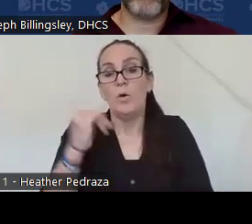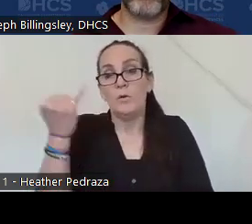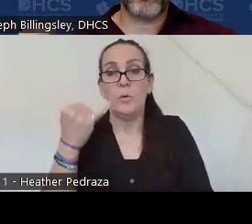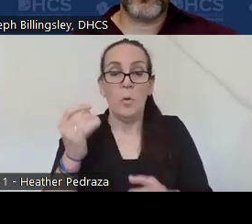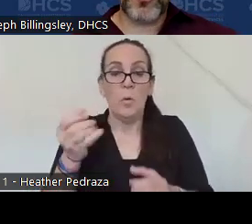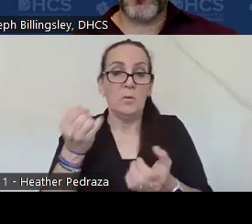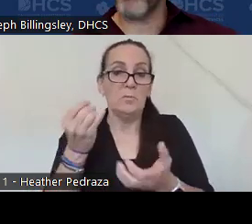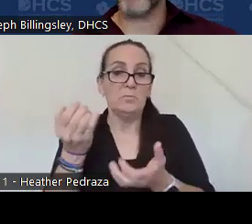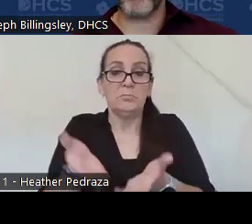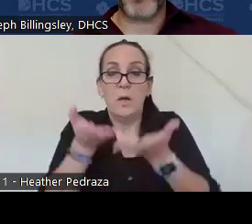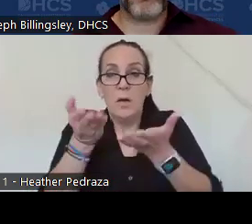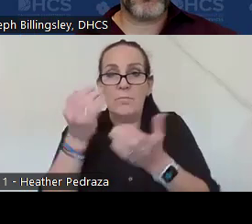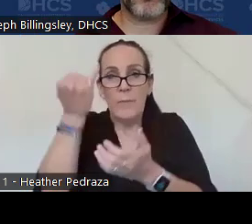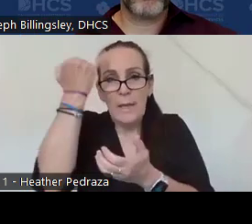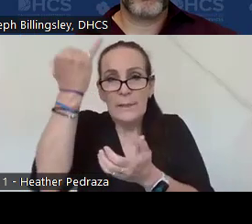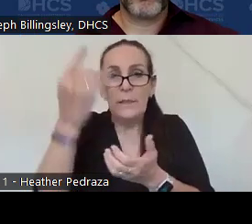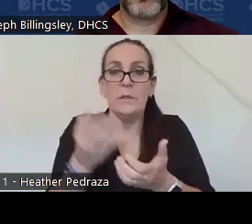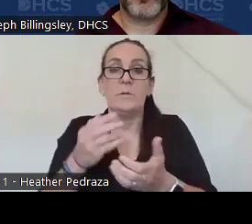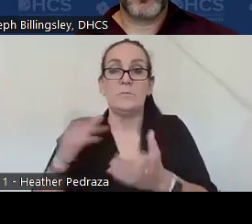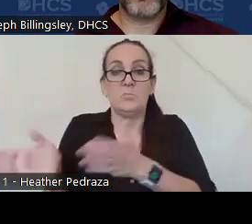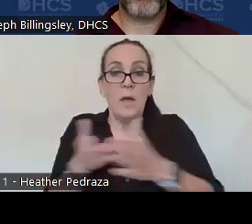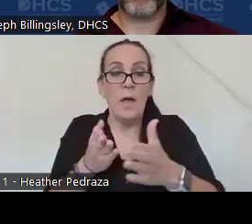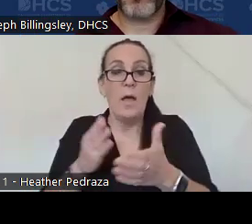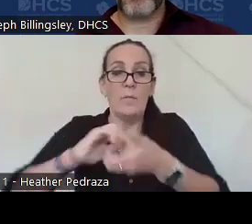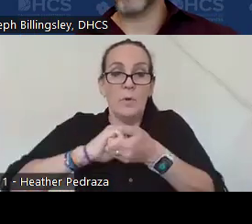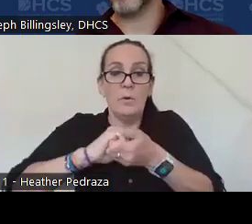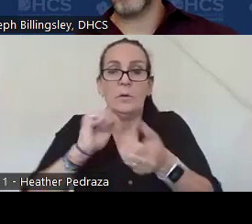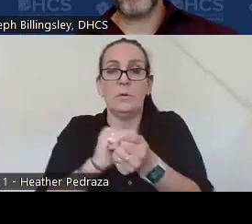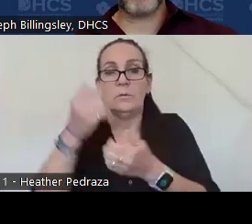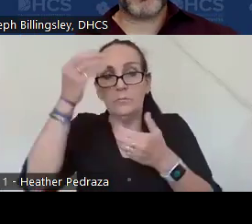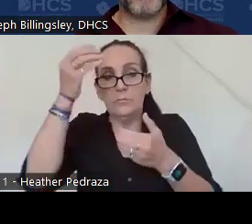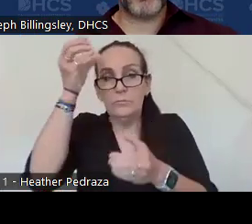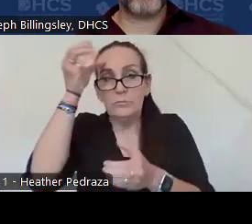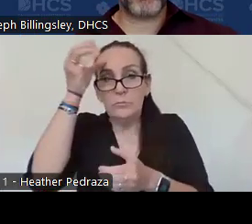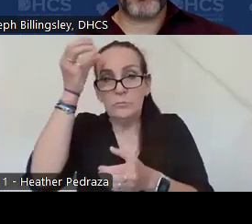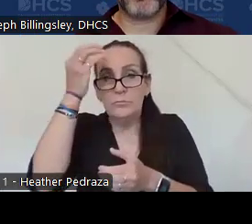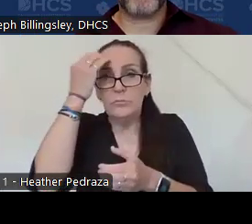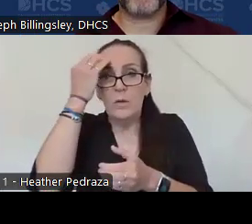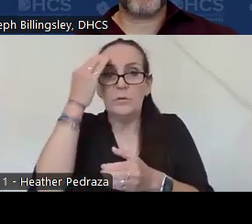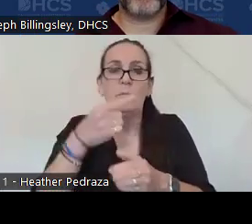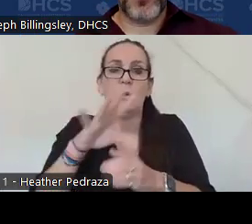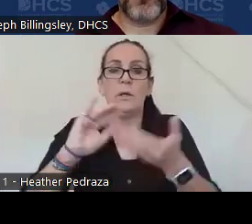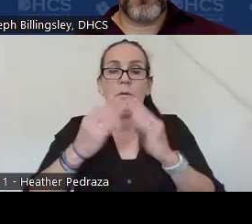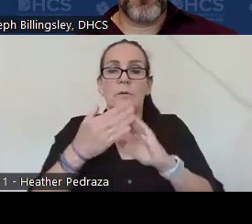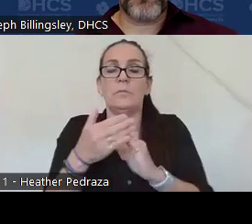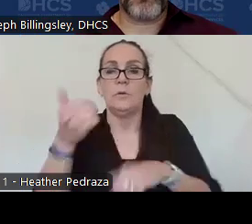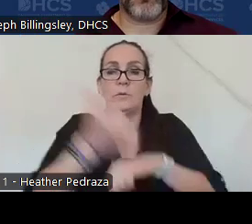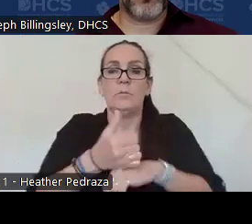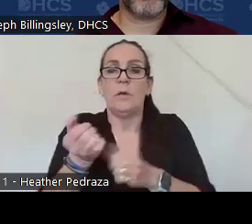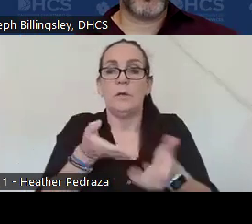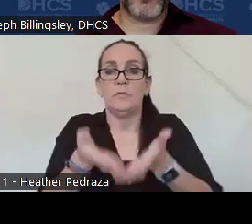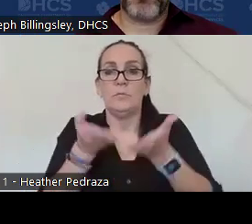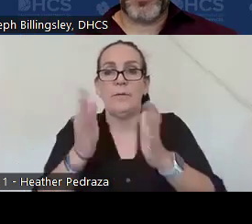with knowledgeable community-based providers, ensuring appropriate oversight of managed care plans,